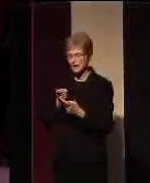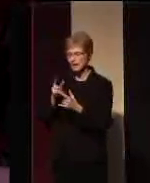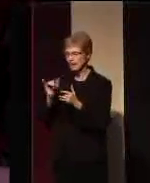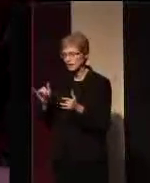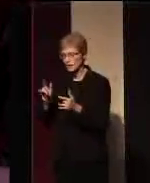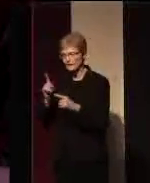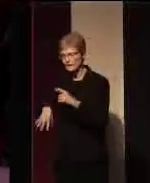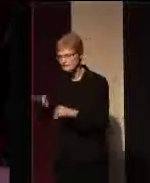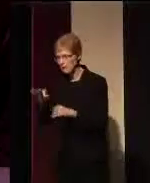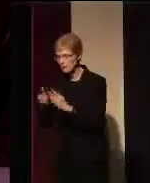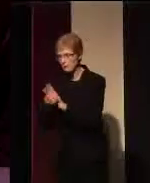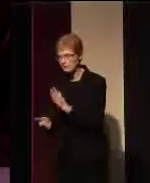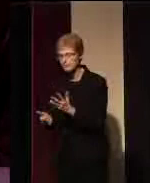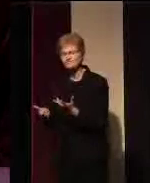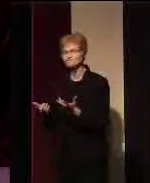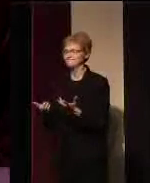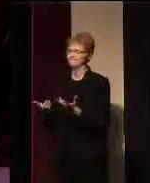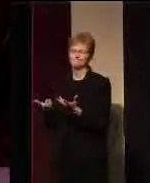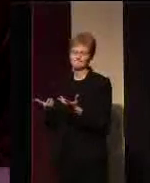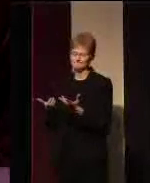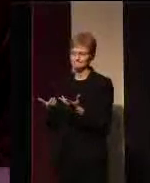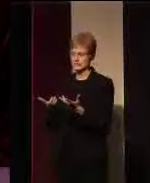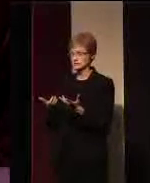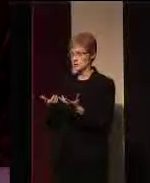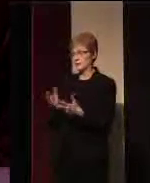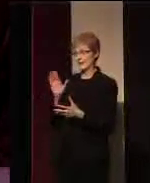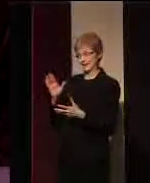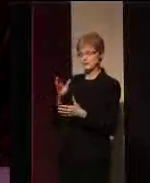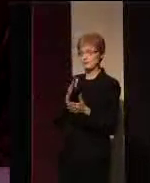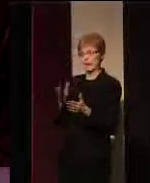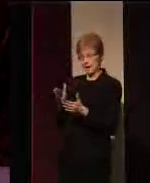the box piece that the chief has put on the table is good for everybody.